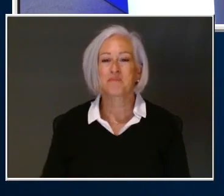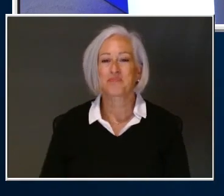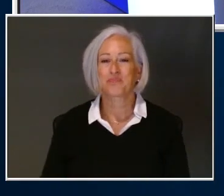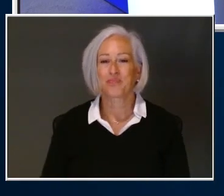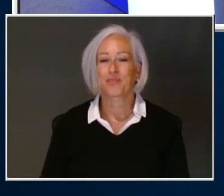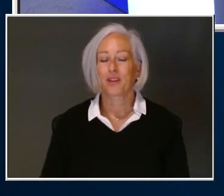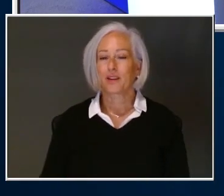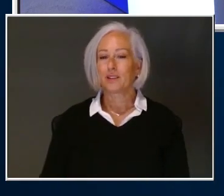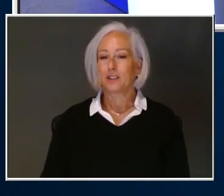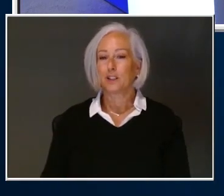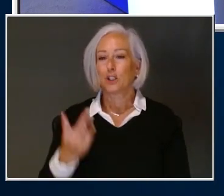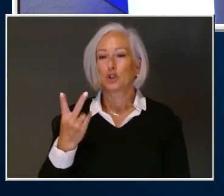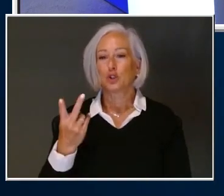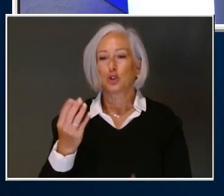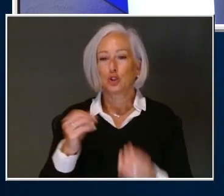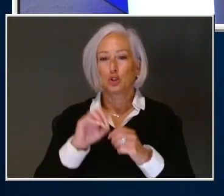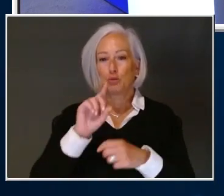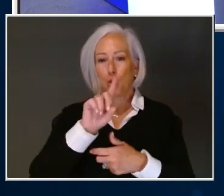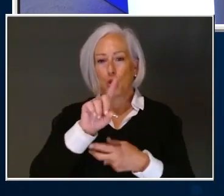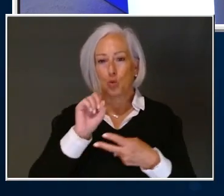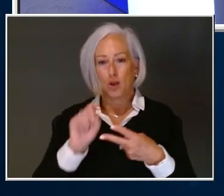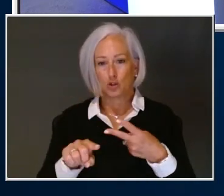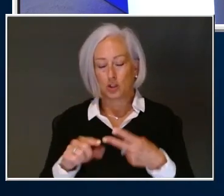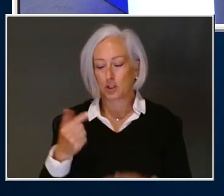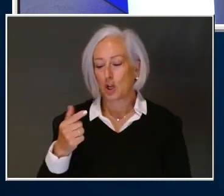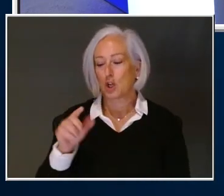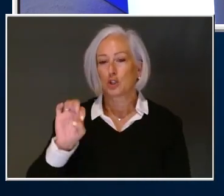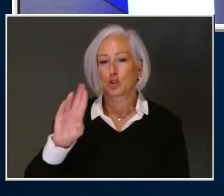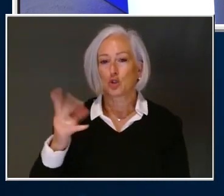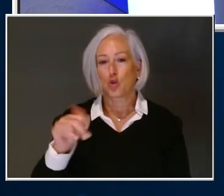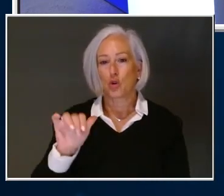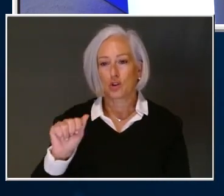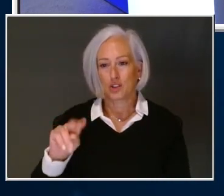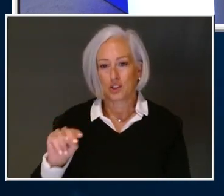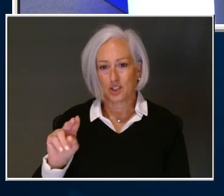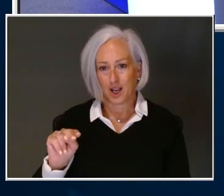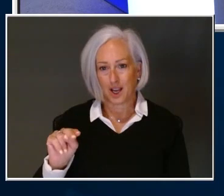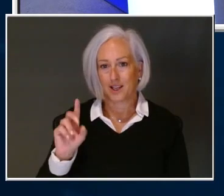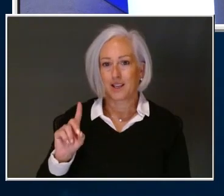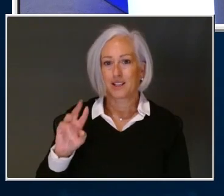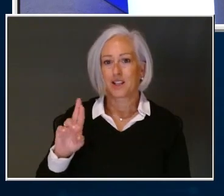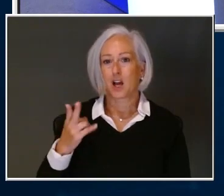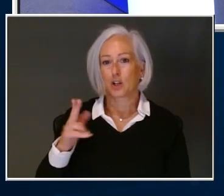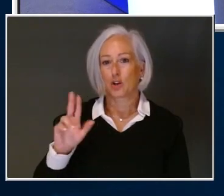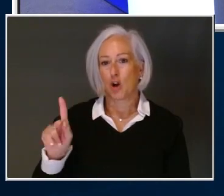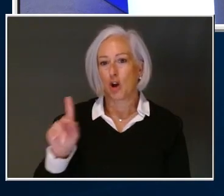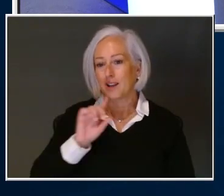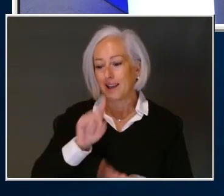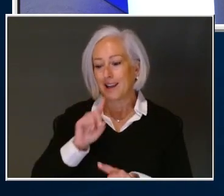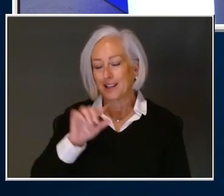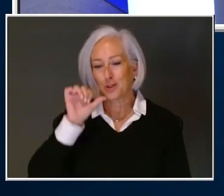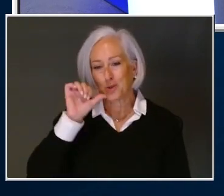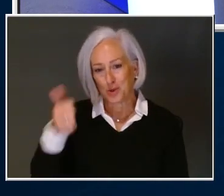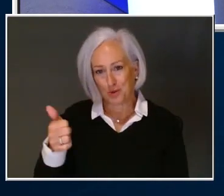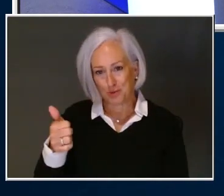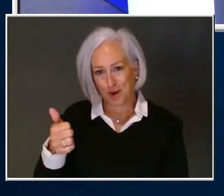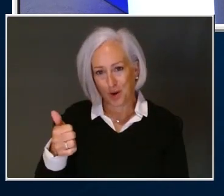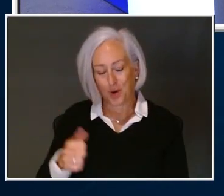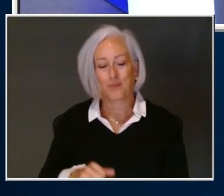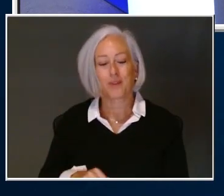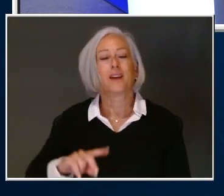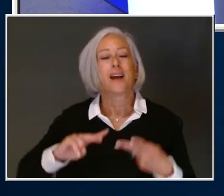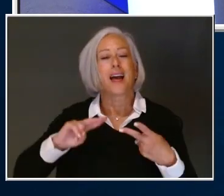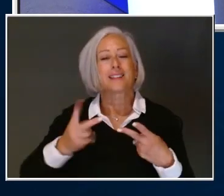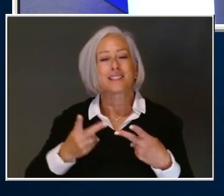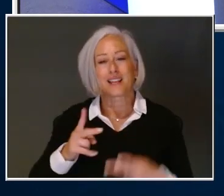Two more questions. One from Georgianne that I'm going to have Dr. Hawkinson answer tomorrow. So Georgianne, we'll see you then. And then Joellen has a last question